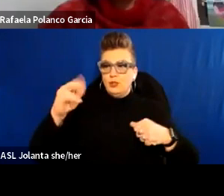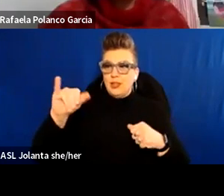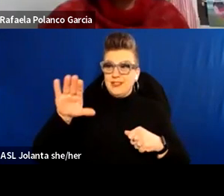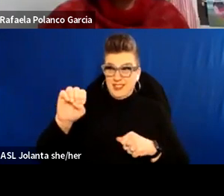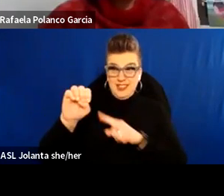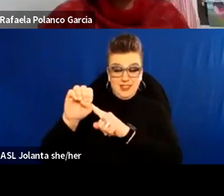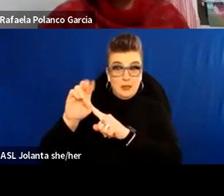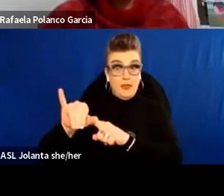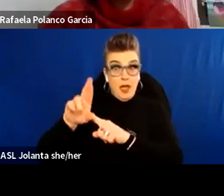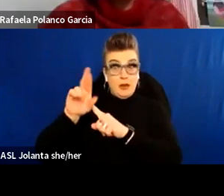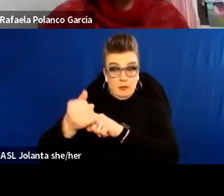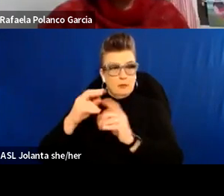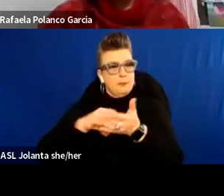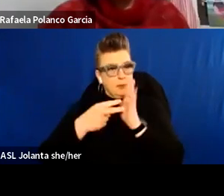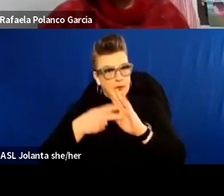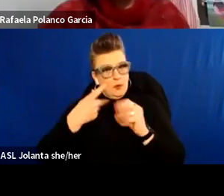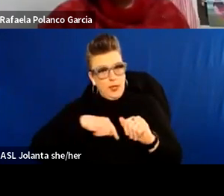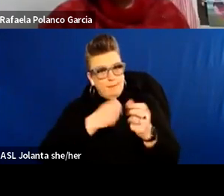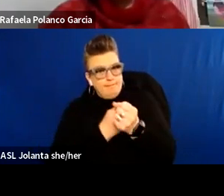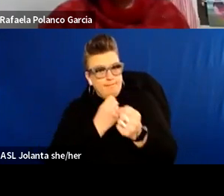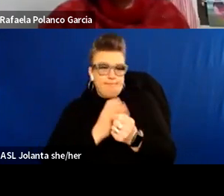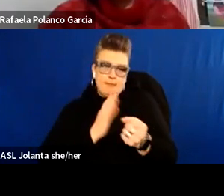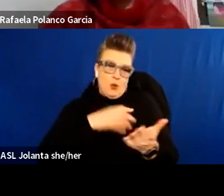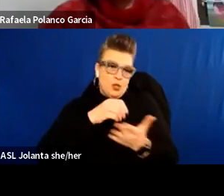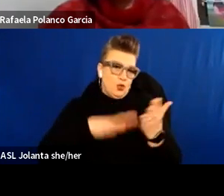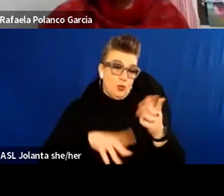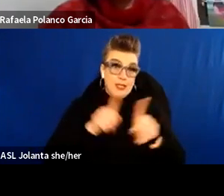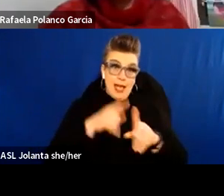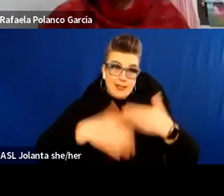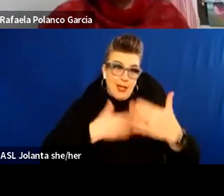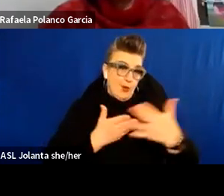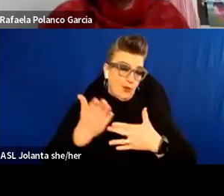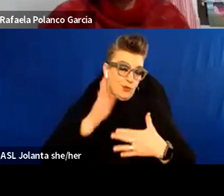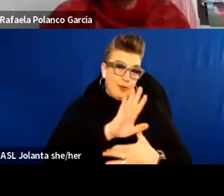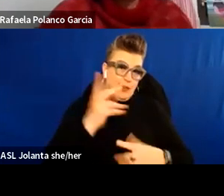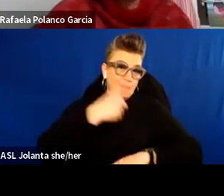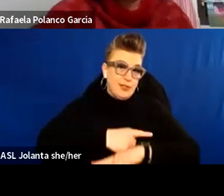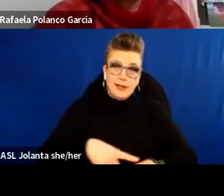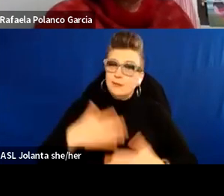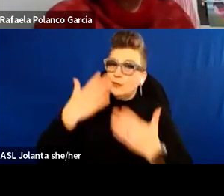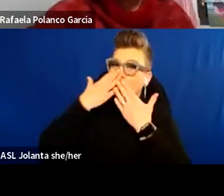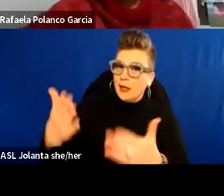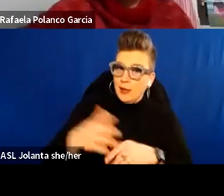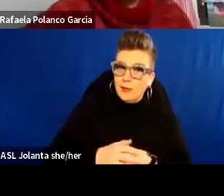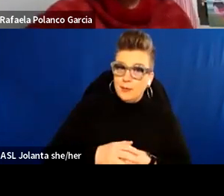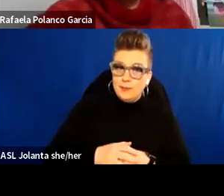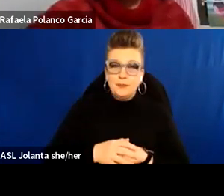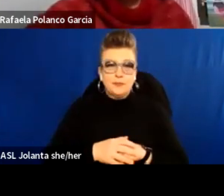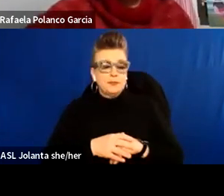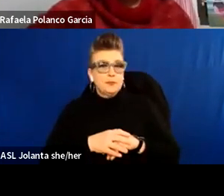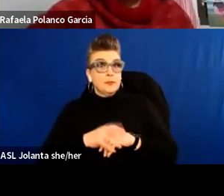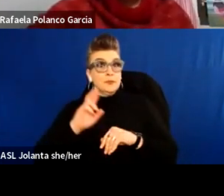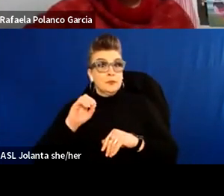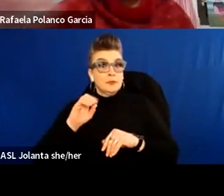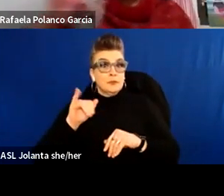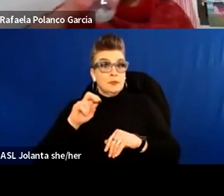students as they go through their day so thank you thank you i'll now open it up